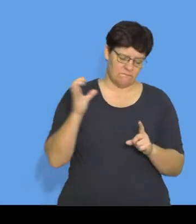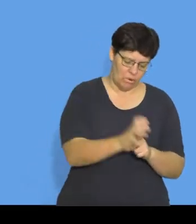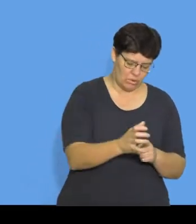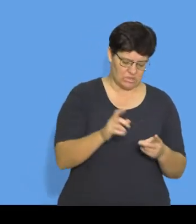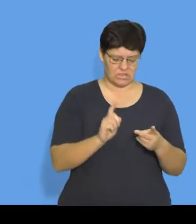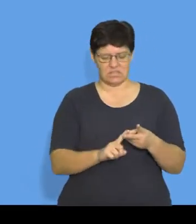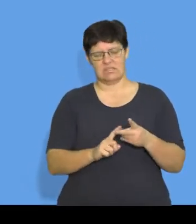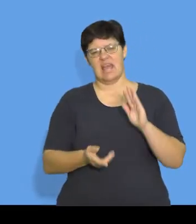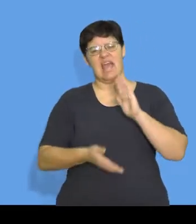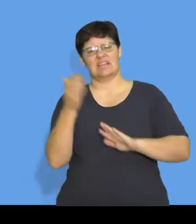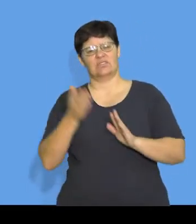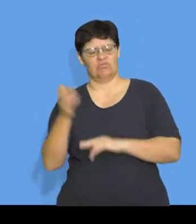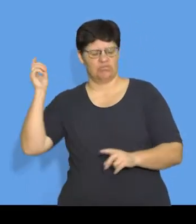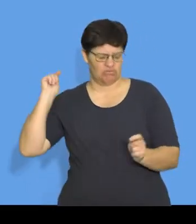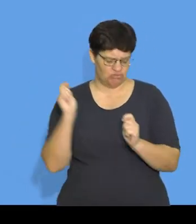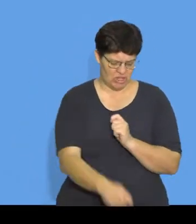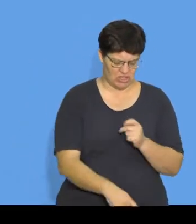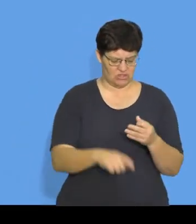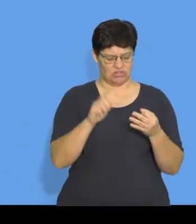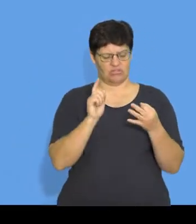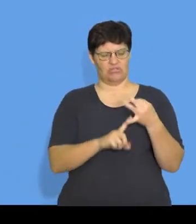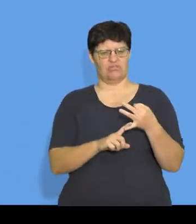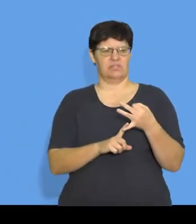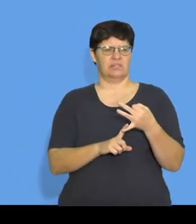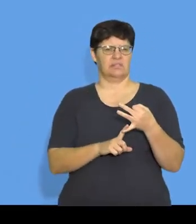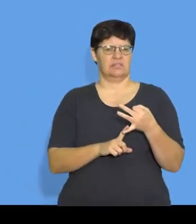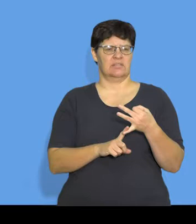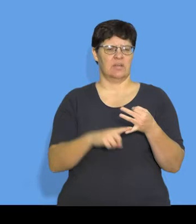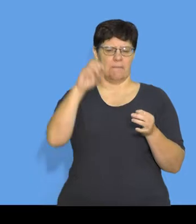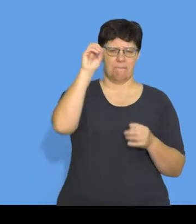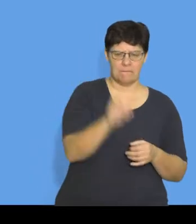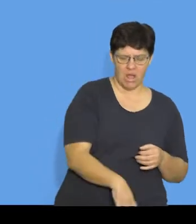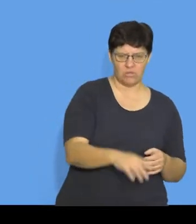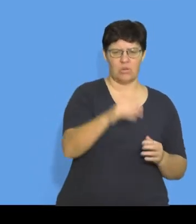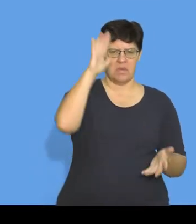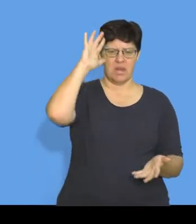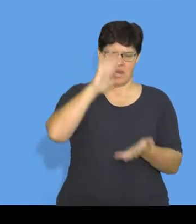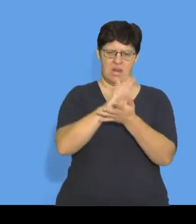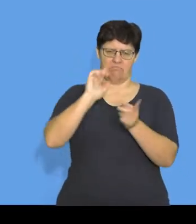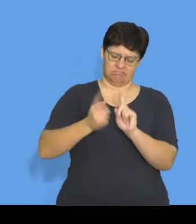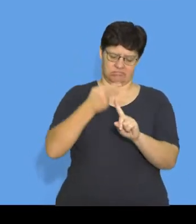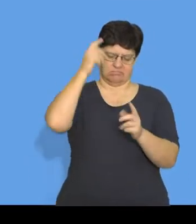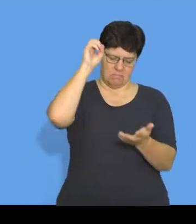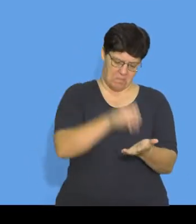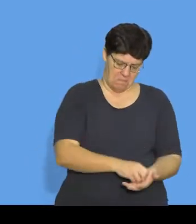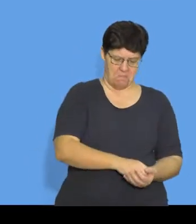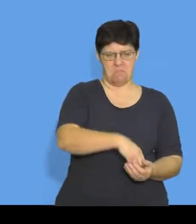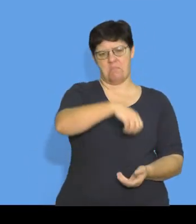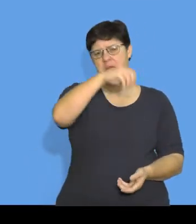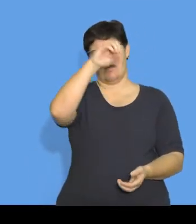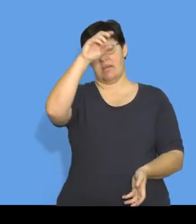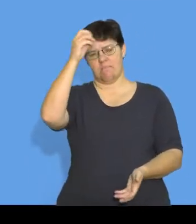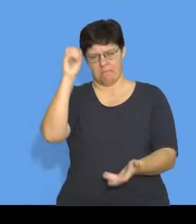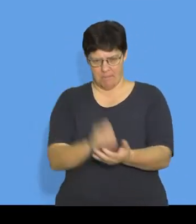change in acceleration, there's a bounce or there's a collision. Can you